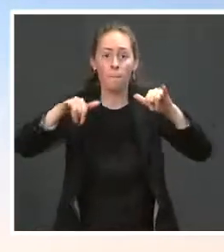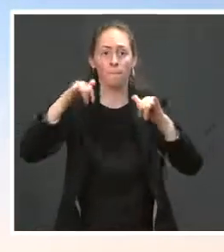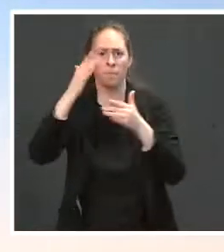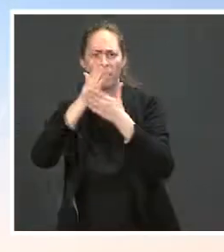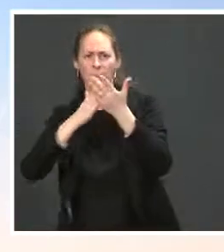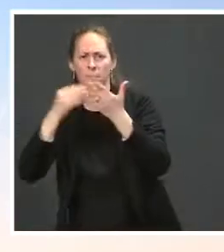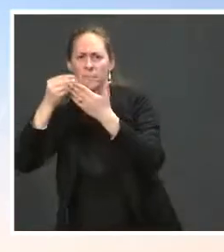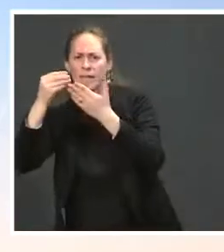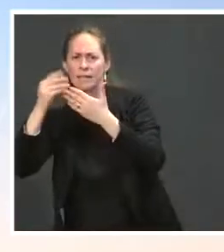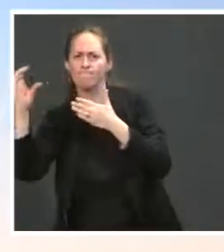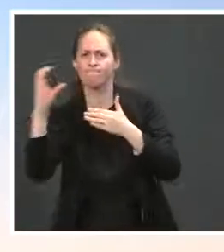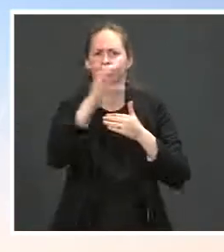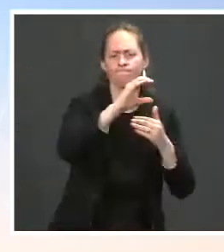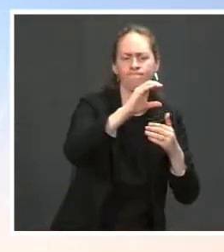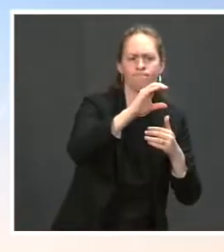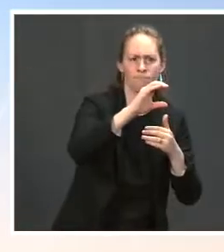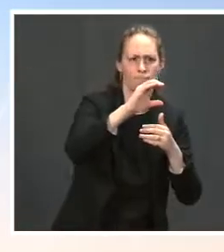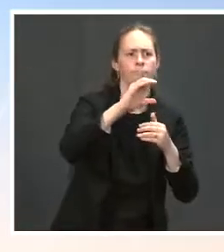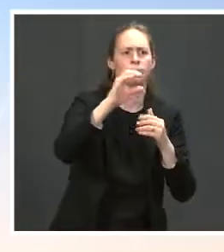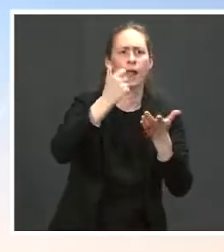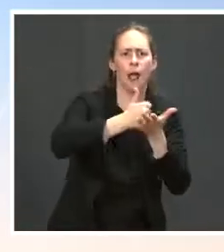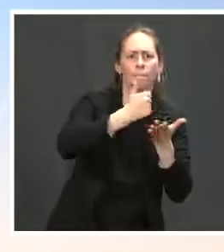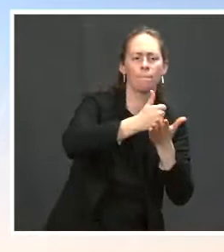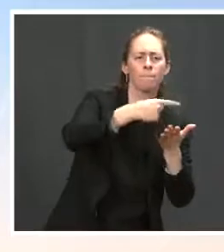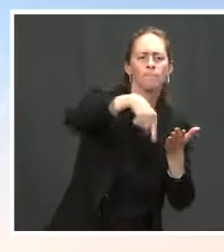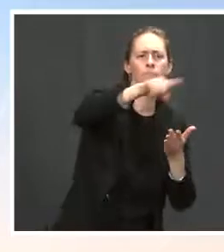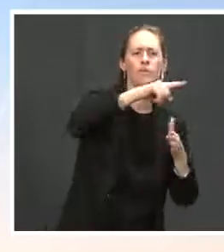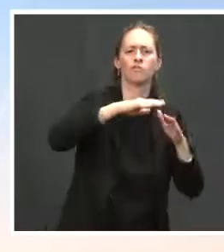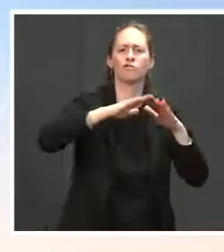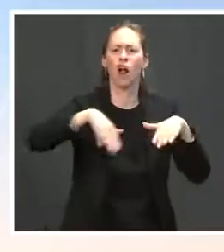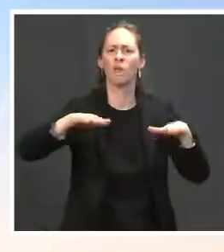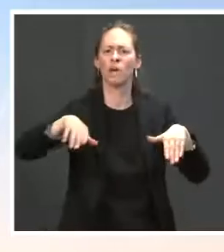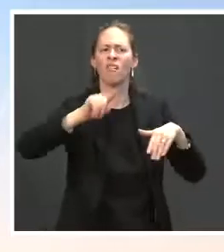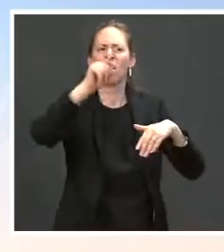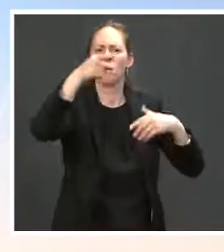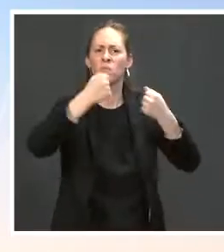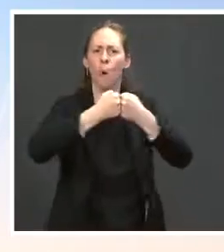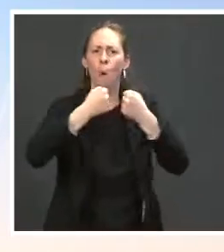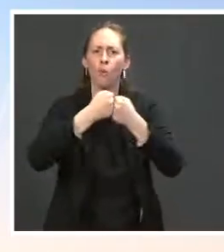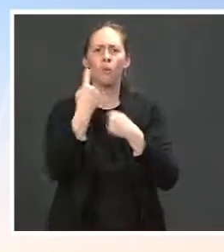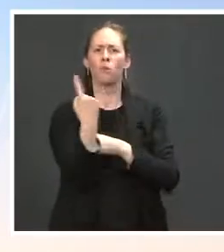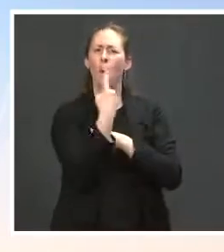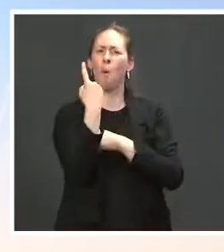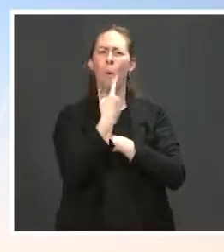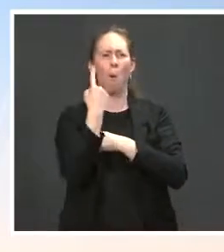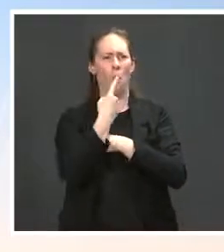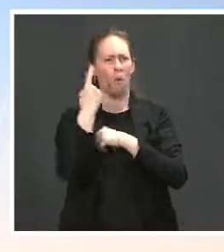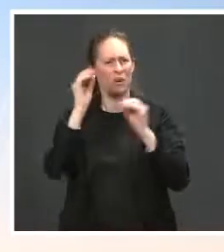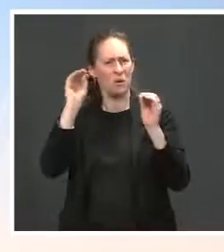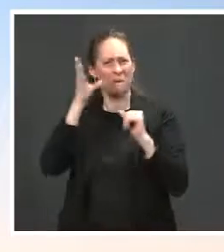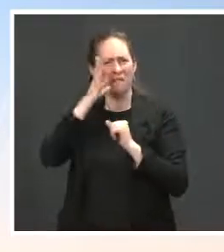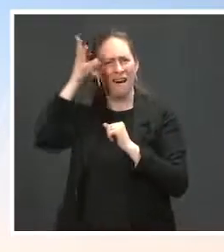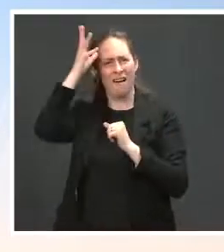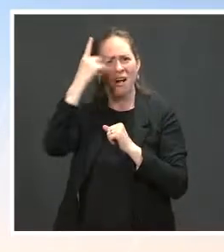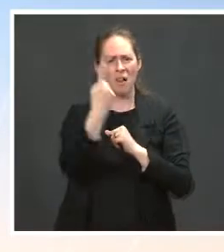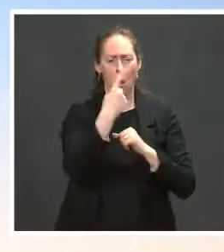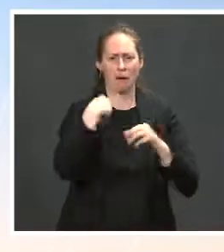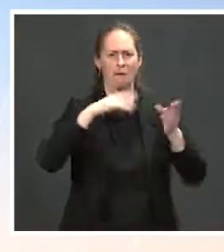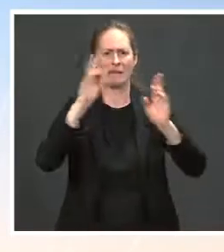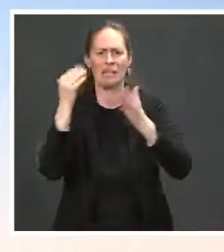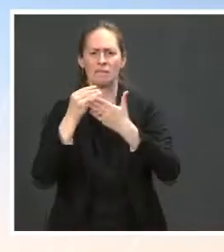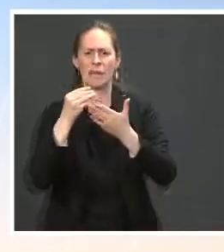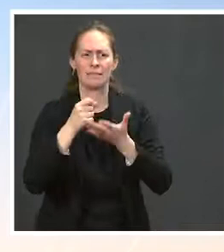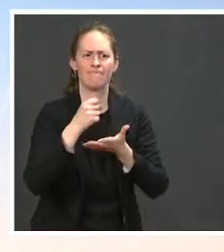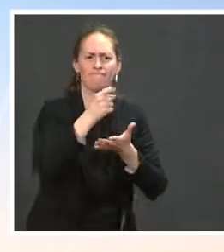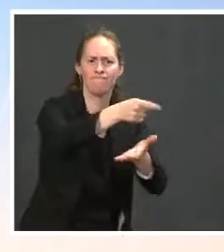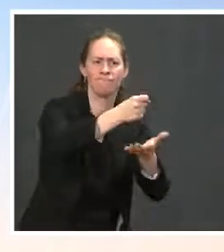address the unaccompanied children, the number of unaccompanied children who are coming across our border. But also there was a hiring freeze at